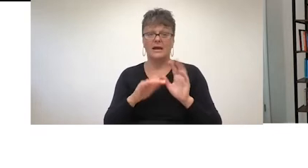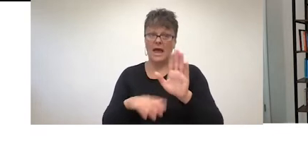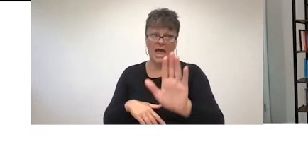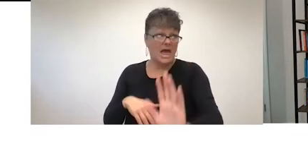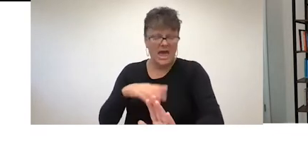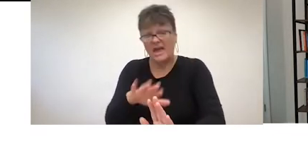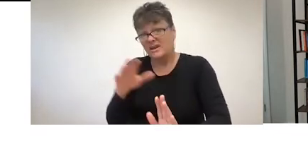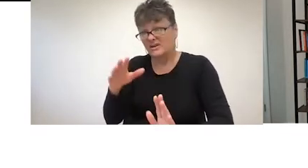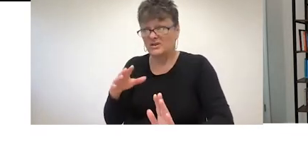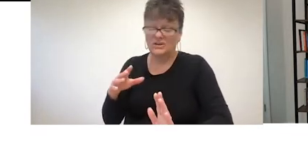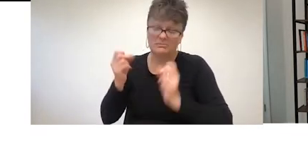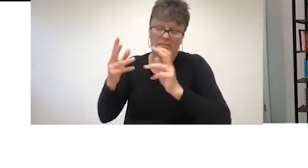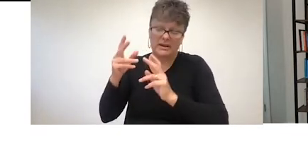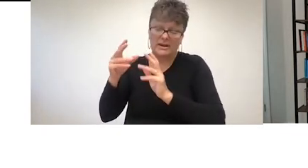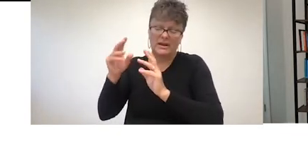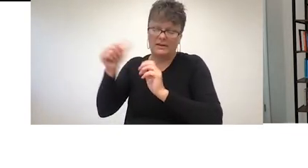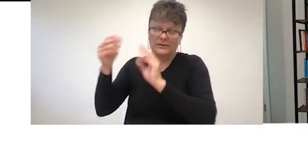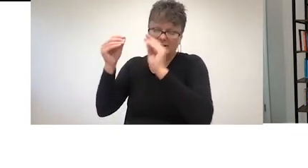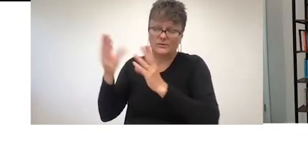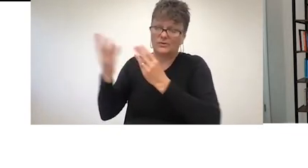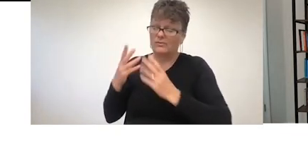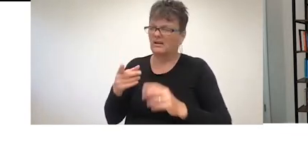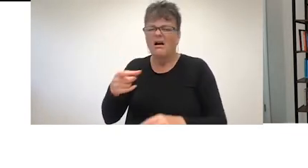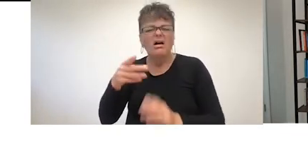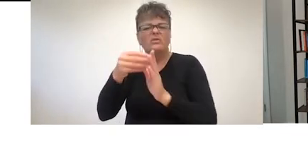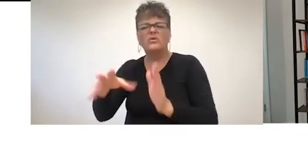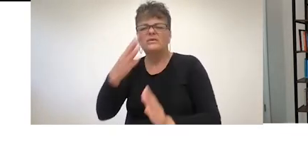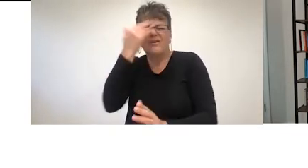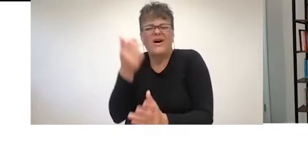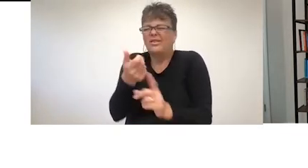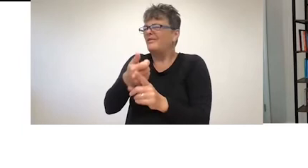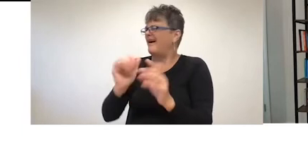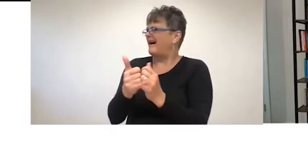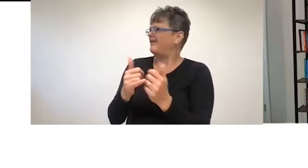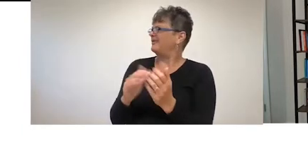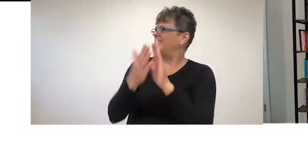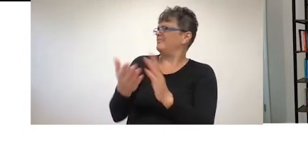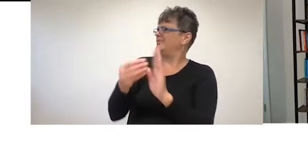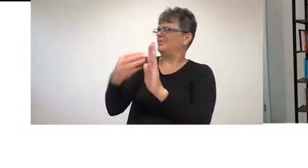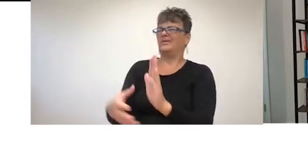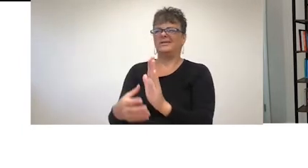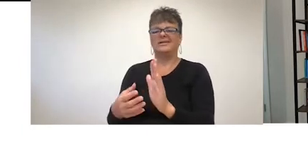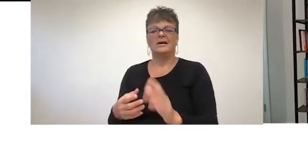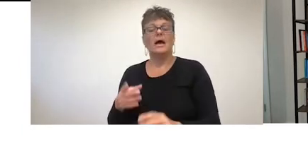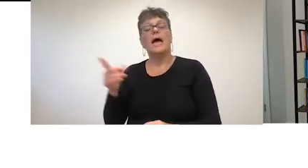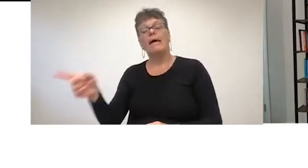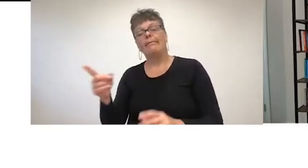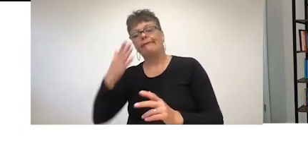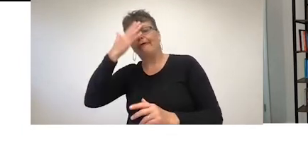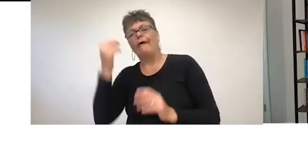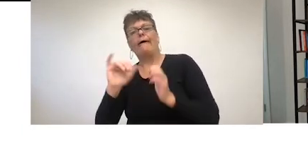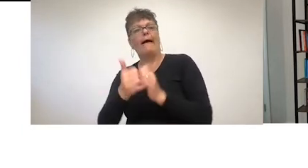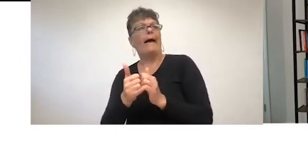students, and they've kind of forgotten how to be in a social setting altogether. Now, that's a broad generalization,